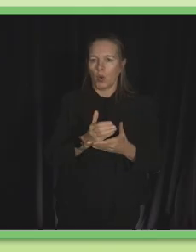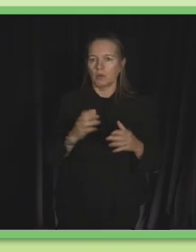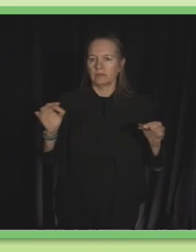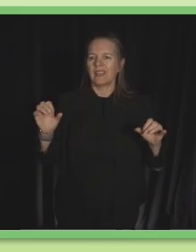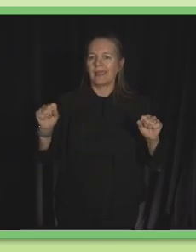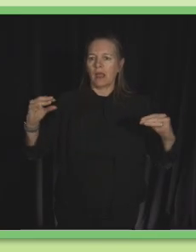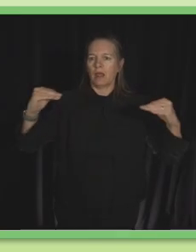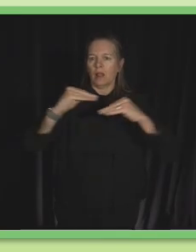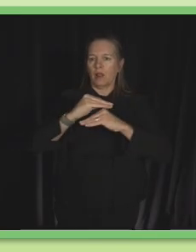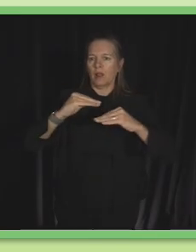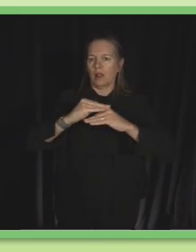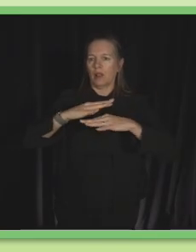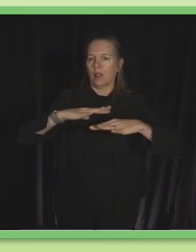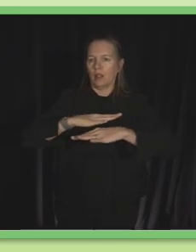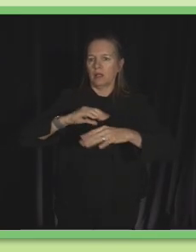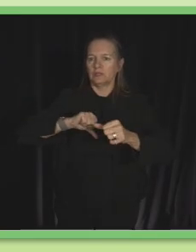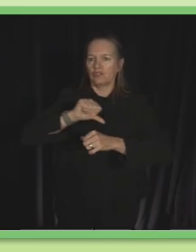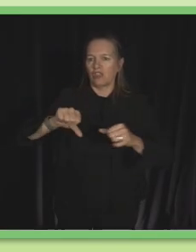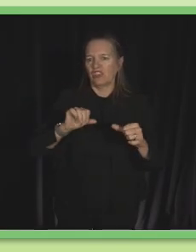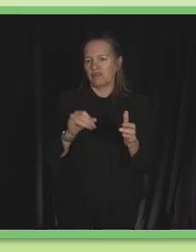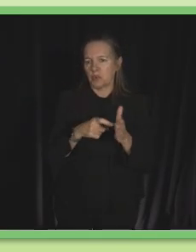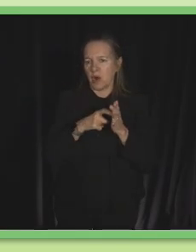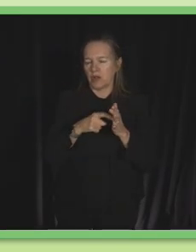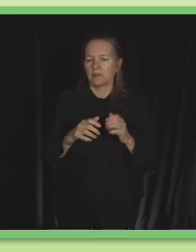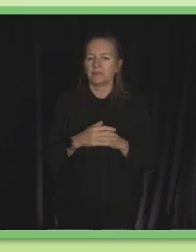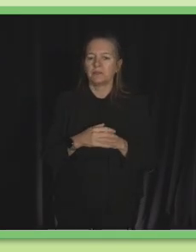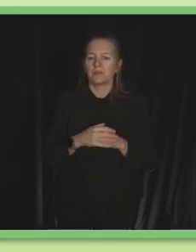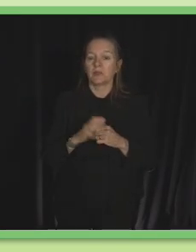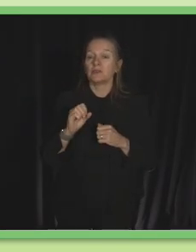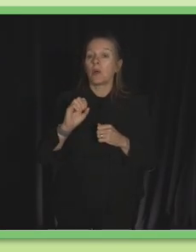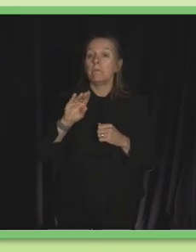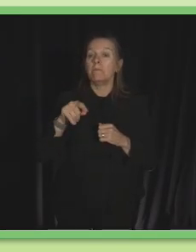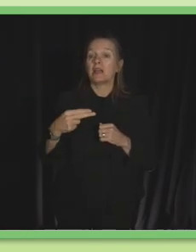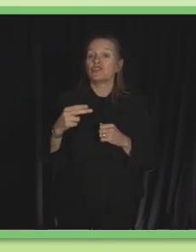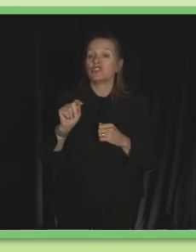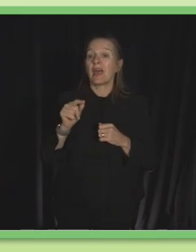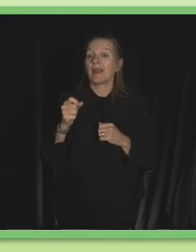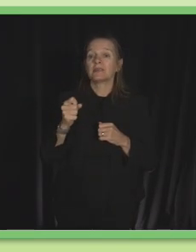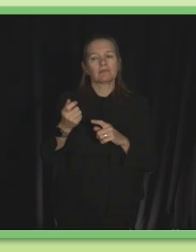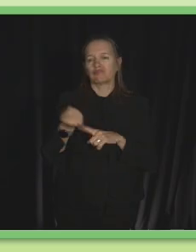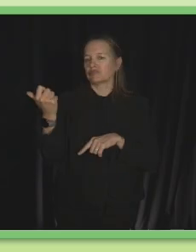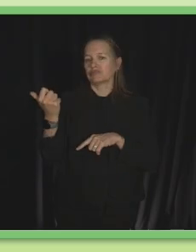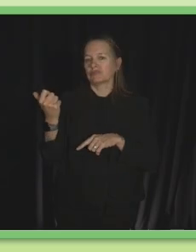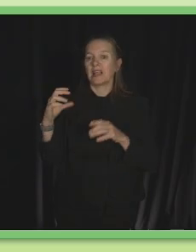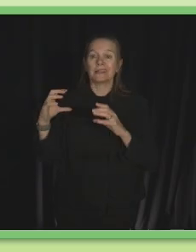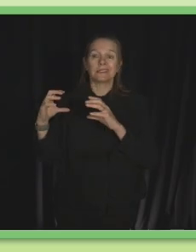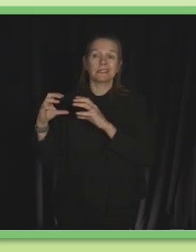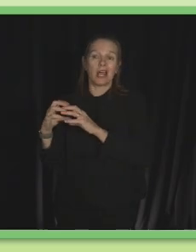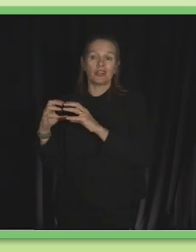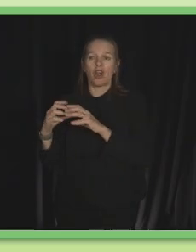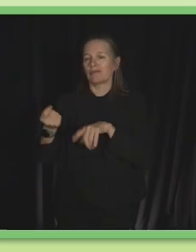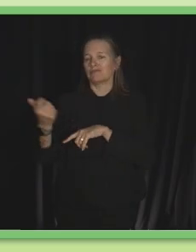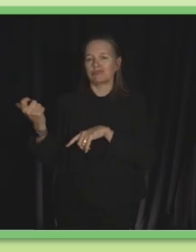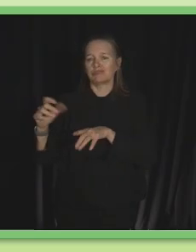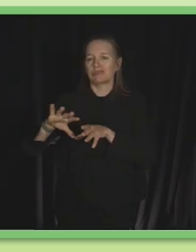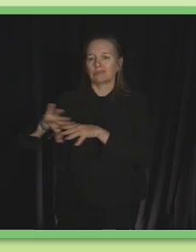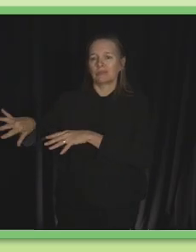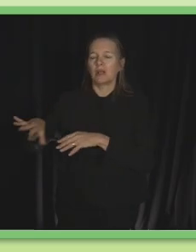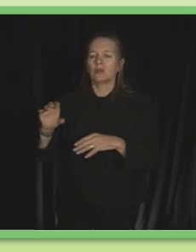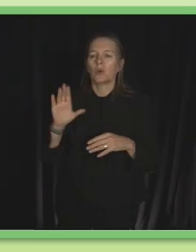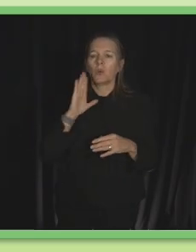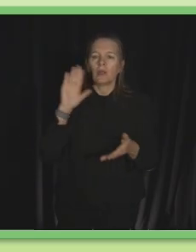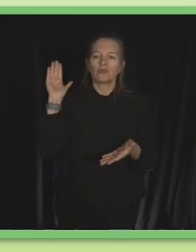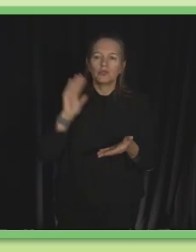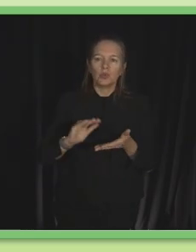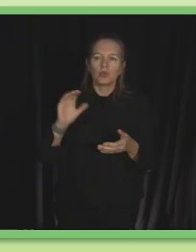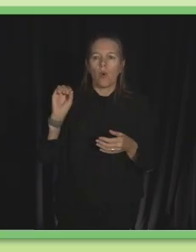required. It essentially eliminates the mesh tax. No sidecars or distributed components. This means reduced overhead,